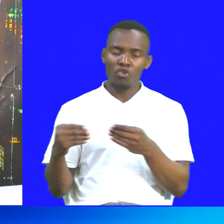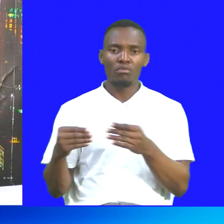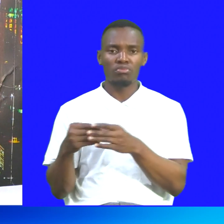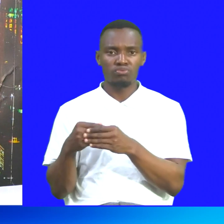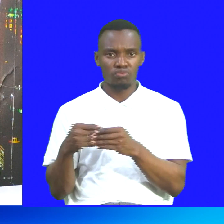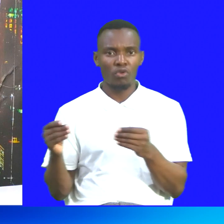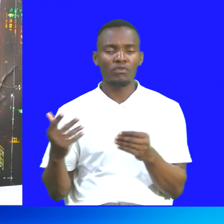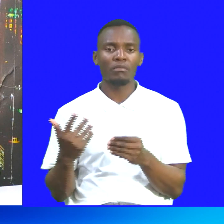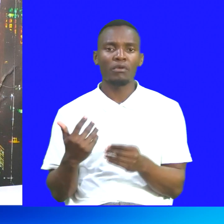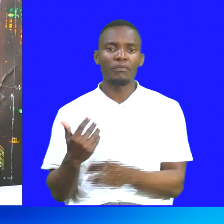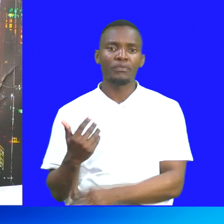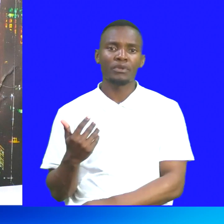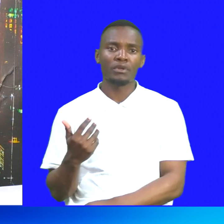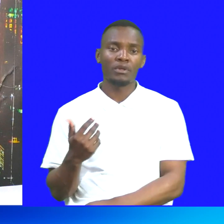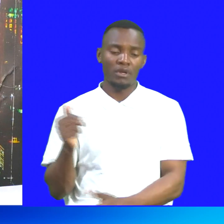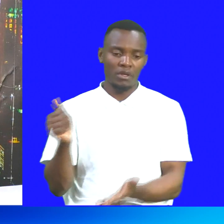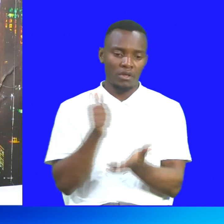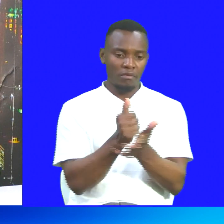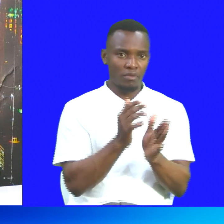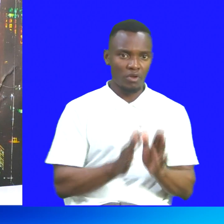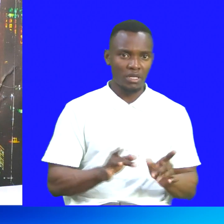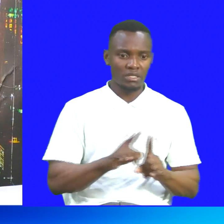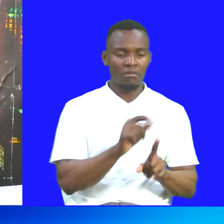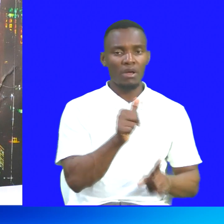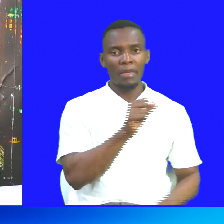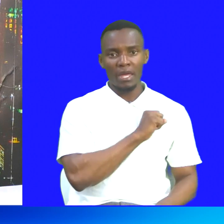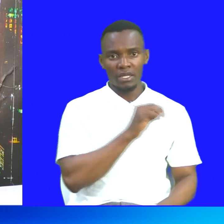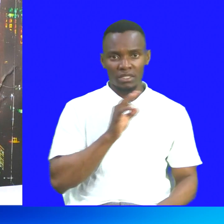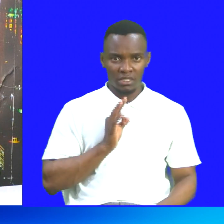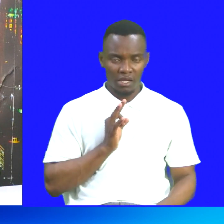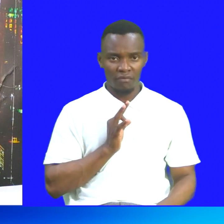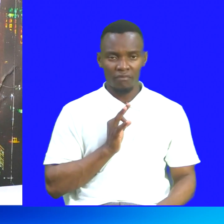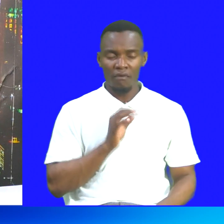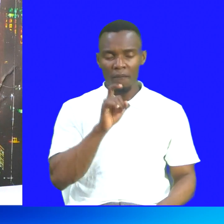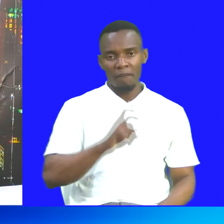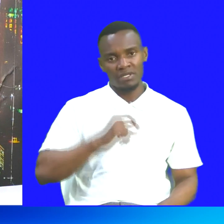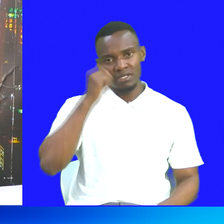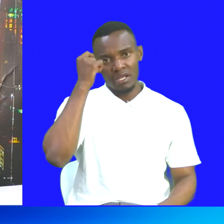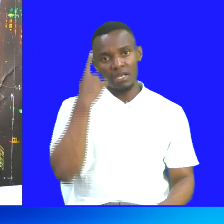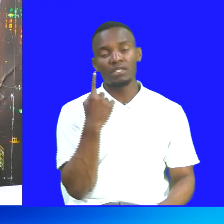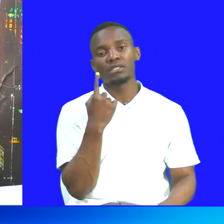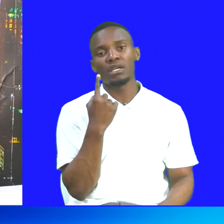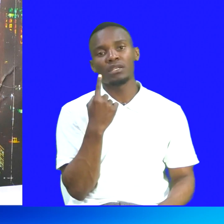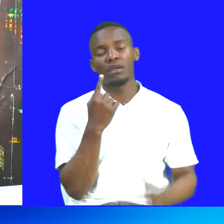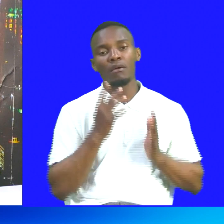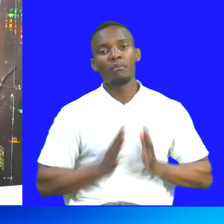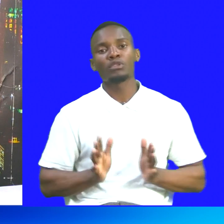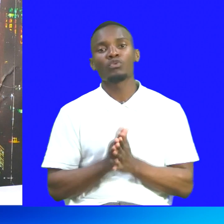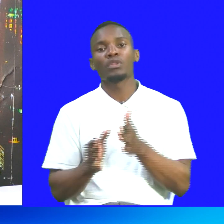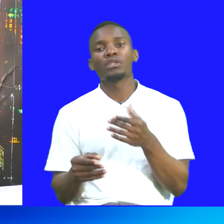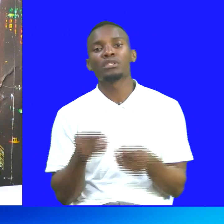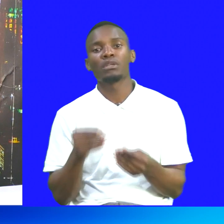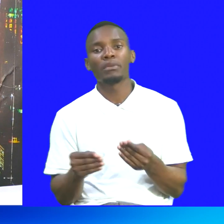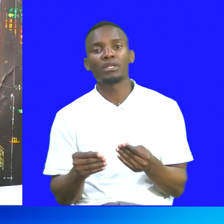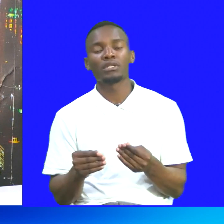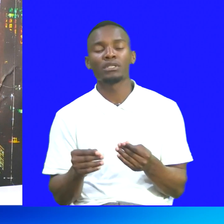as possible. Employers and fellow employees need to understand a person with disability